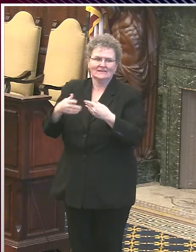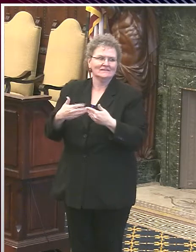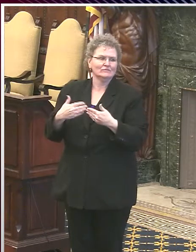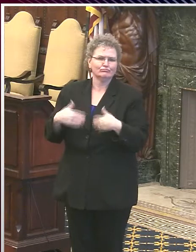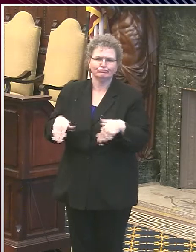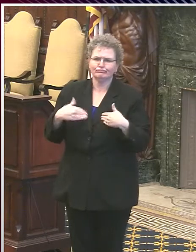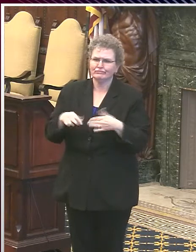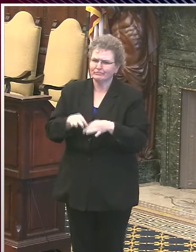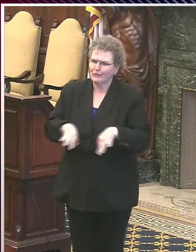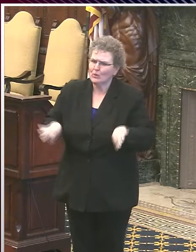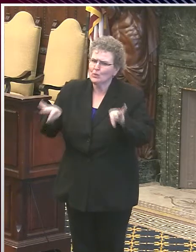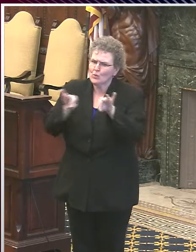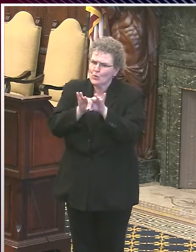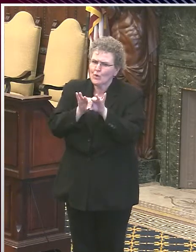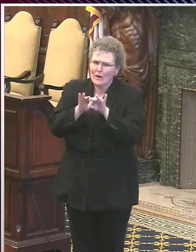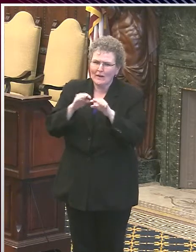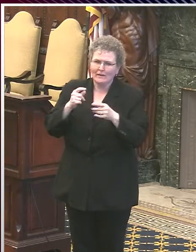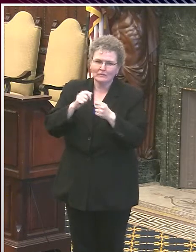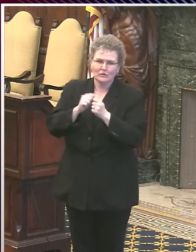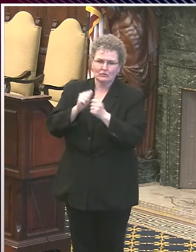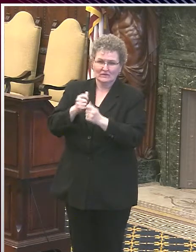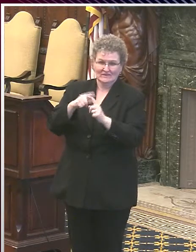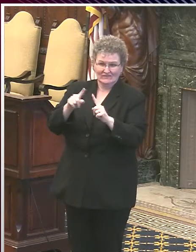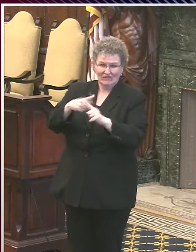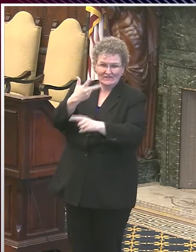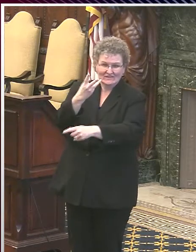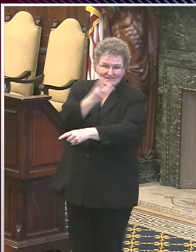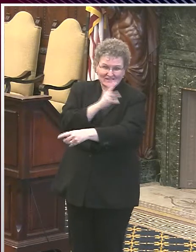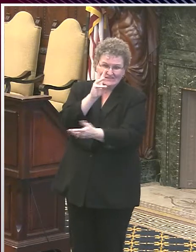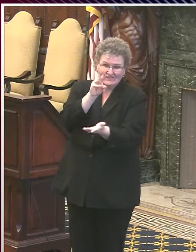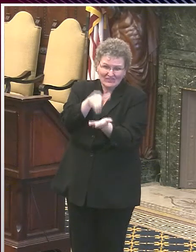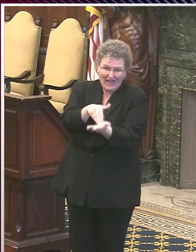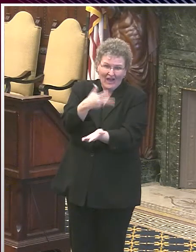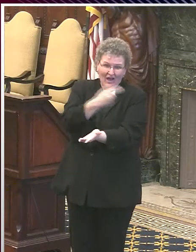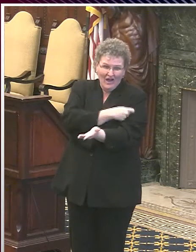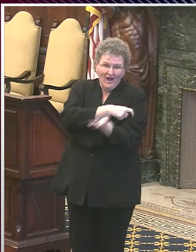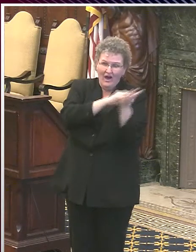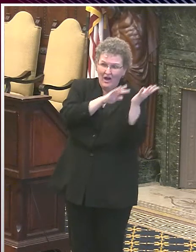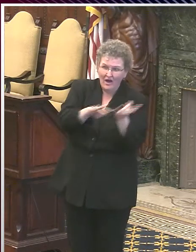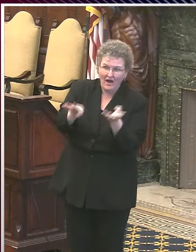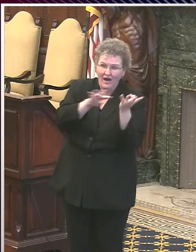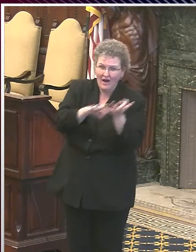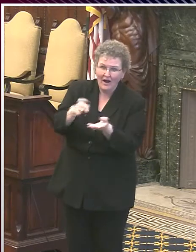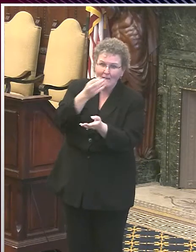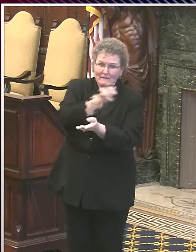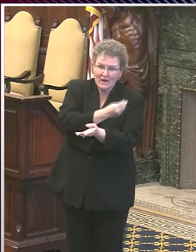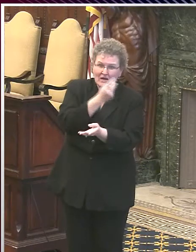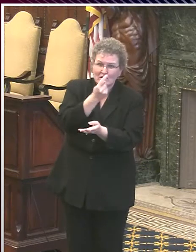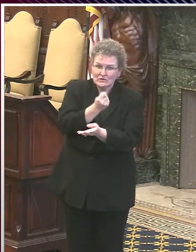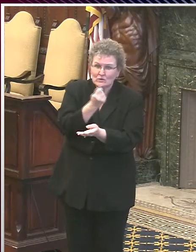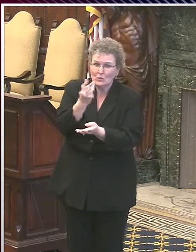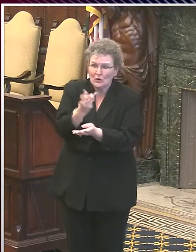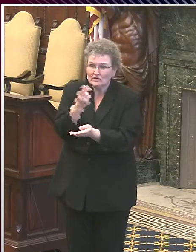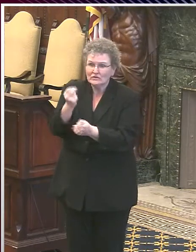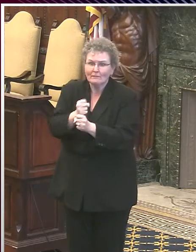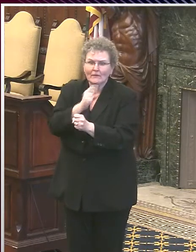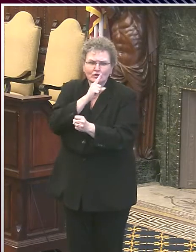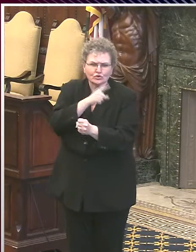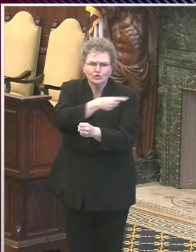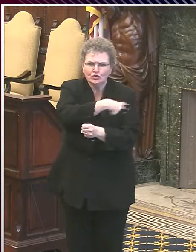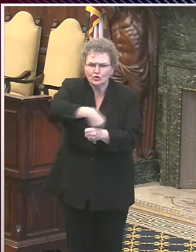That access and the volume of vaccinations that this site will carry out each day will go a long way towards ensuring that lower income